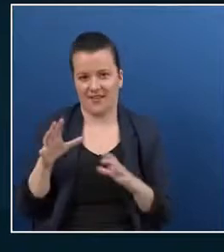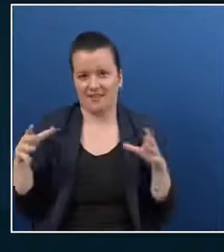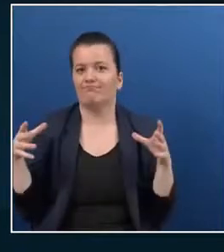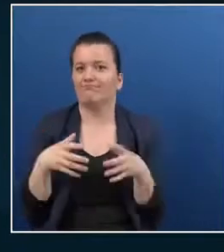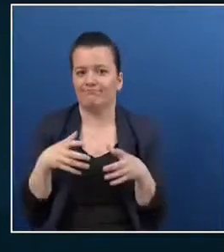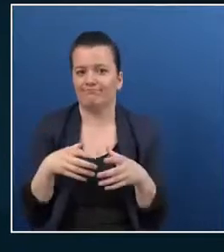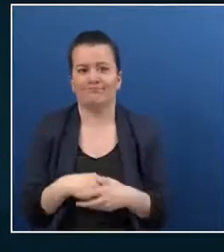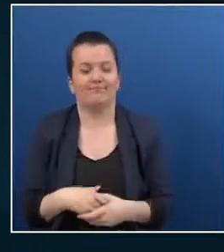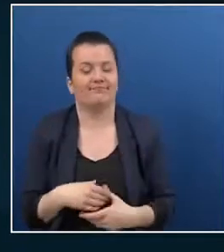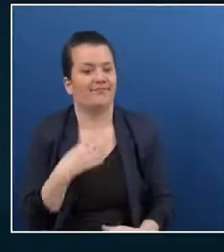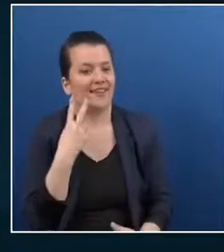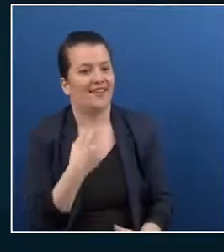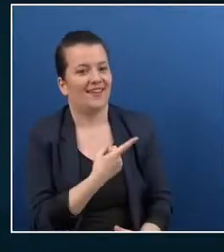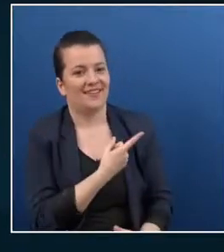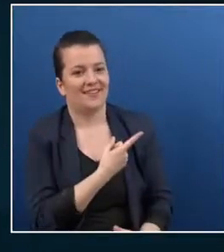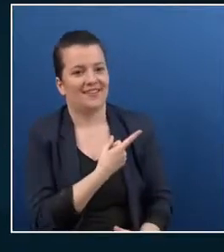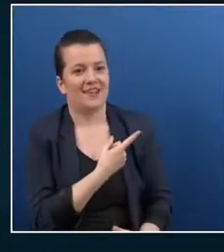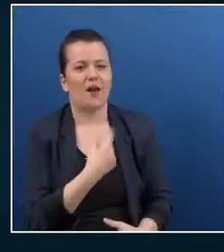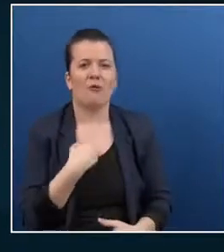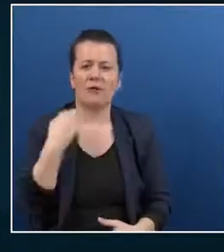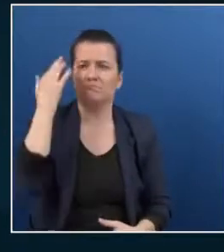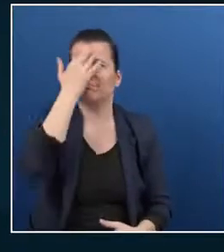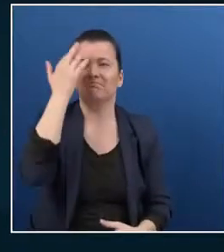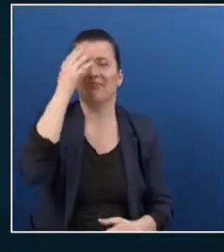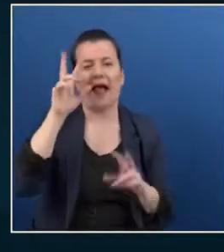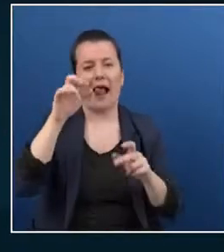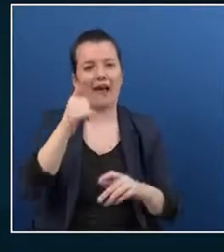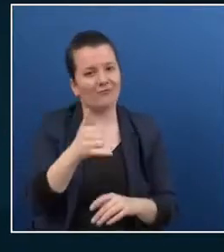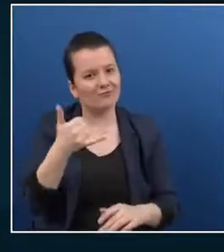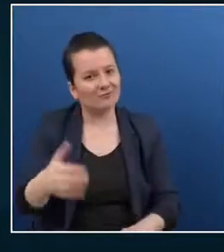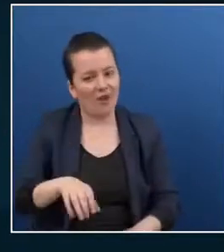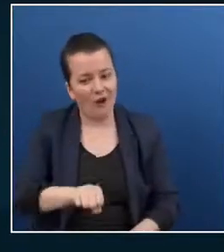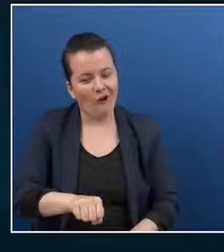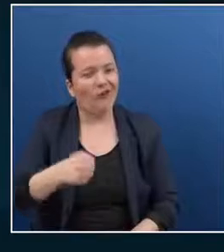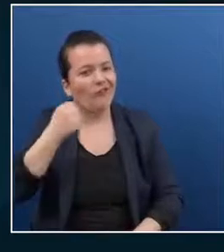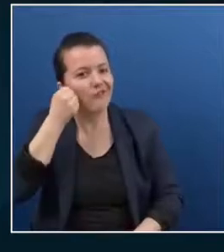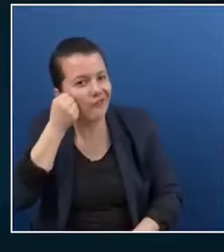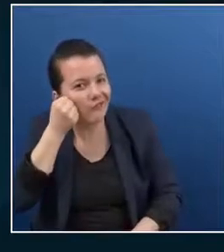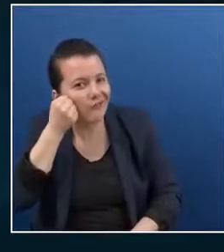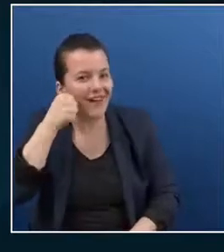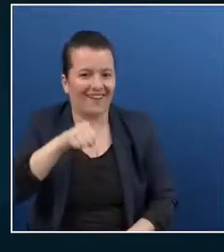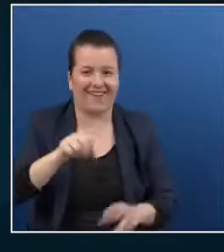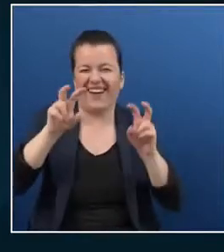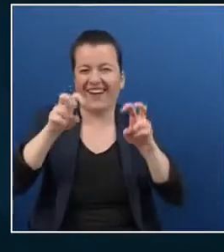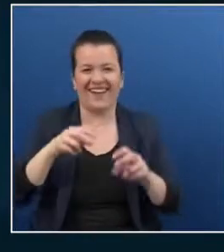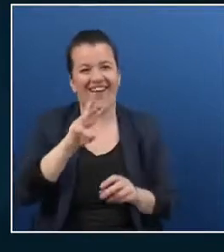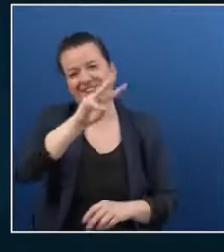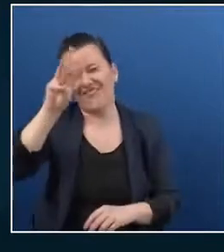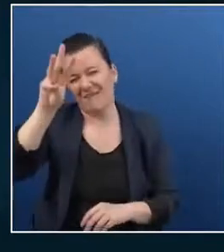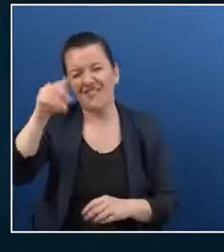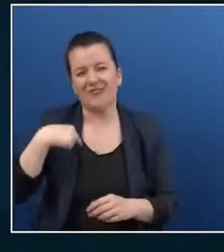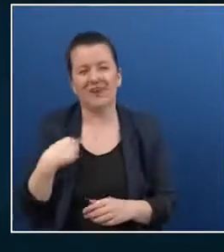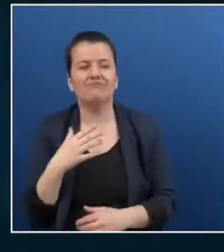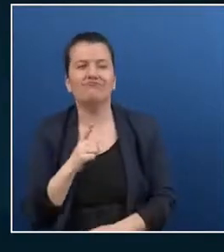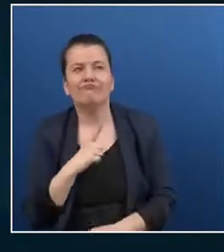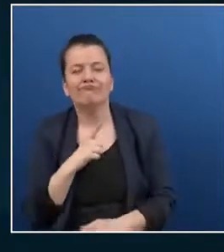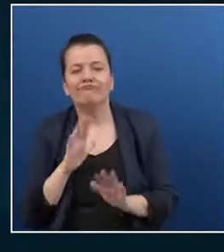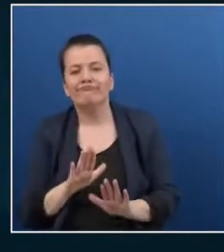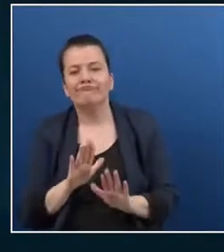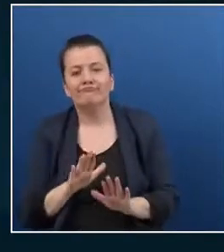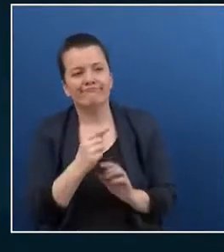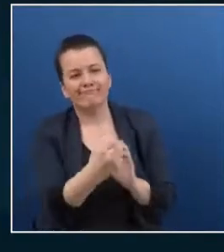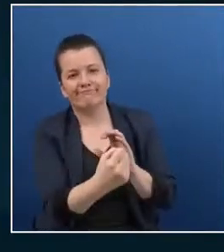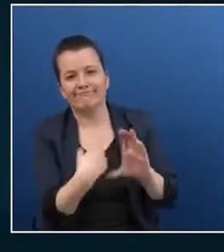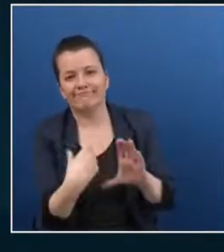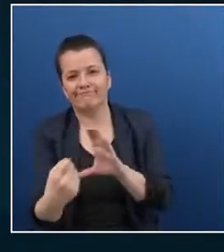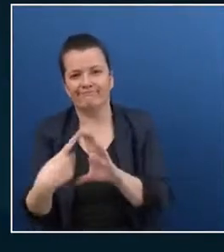phone in our eyes. And we kind of sat and waited to see if anyone would call. So about 3 months later, we